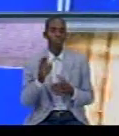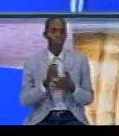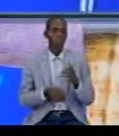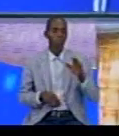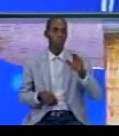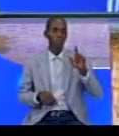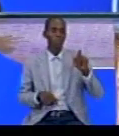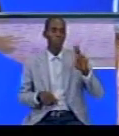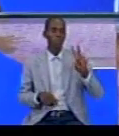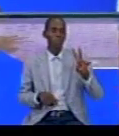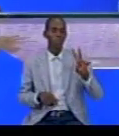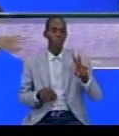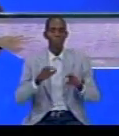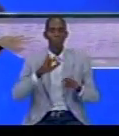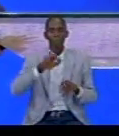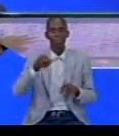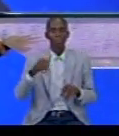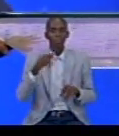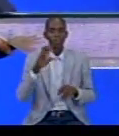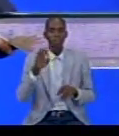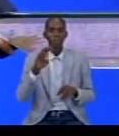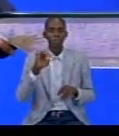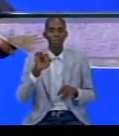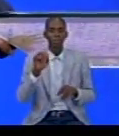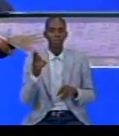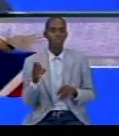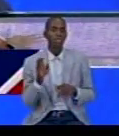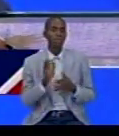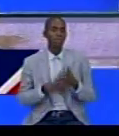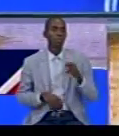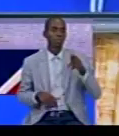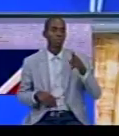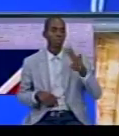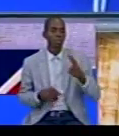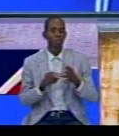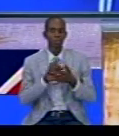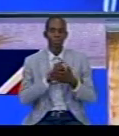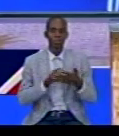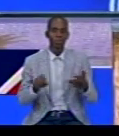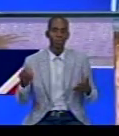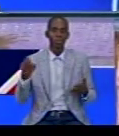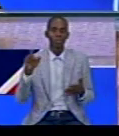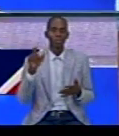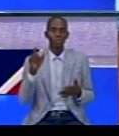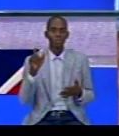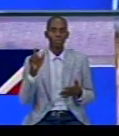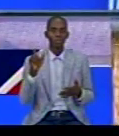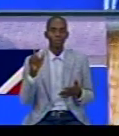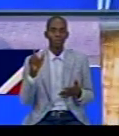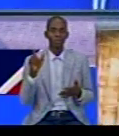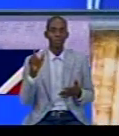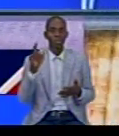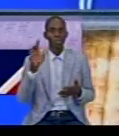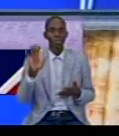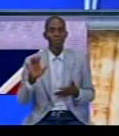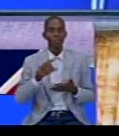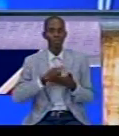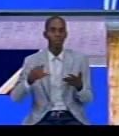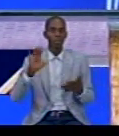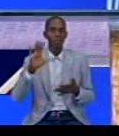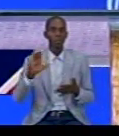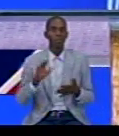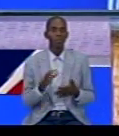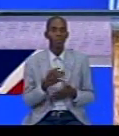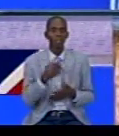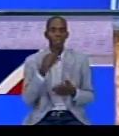chapter 27. And we're looking at verse 5. Jeremiah chapter 27, reading from verse 5.